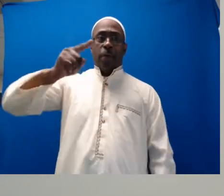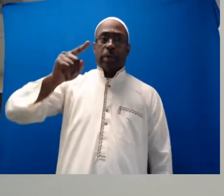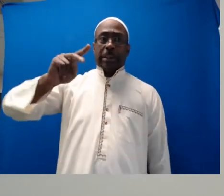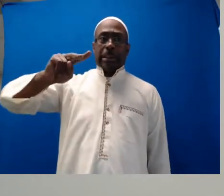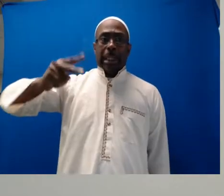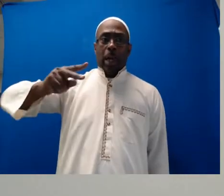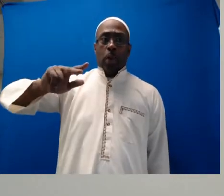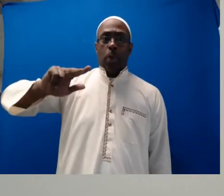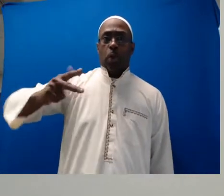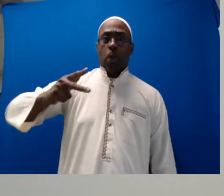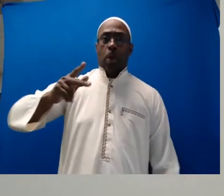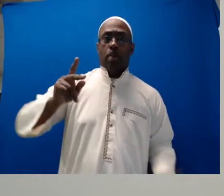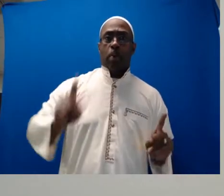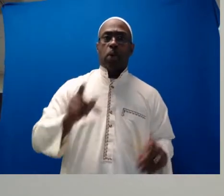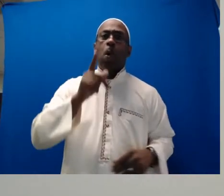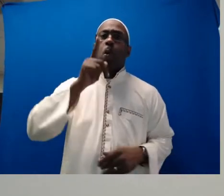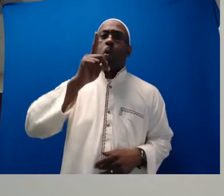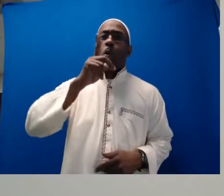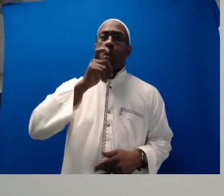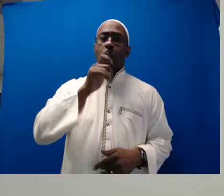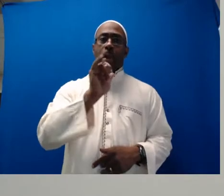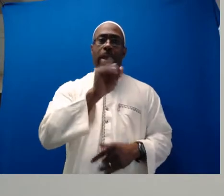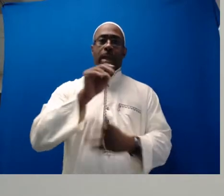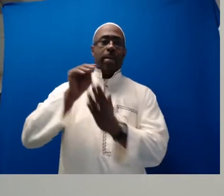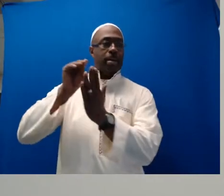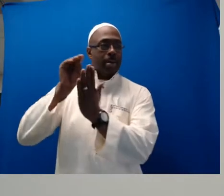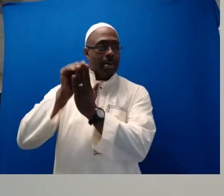second, and so on.